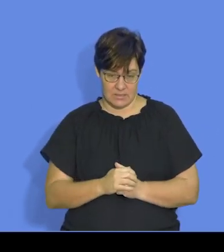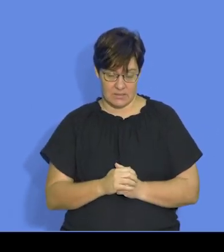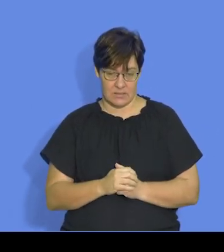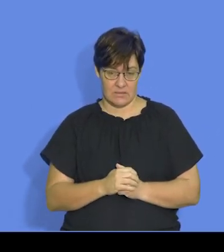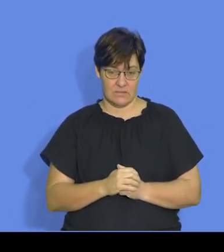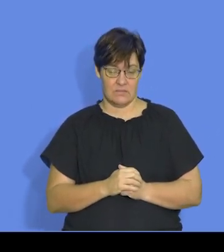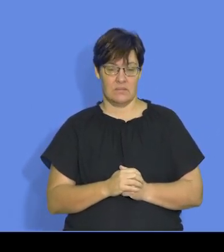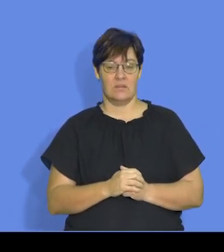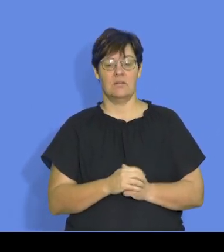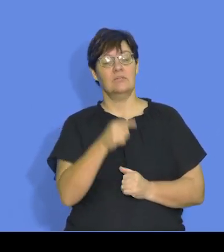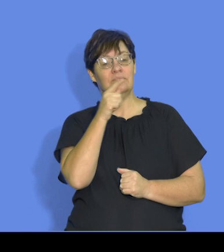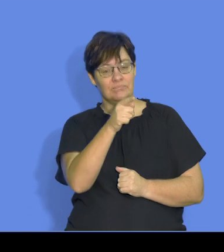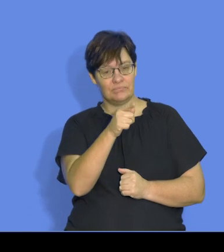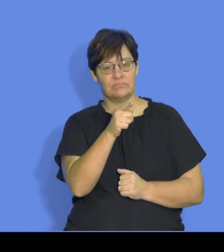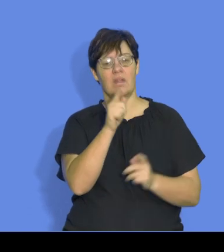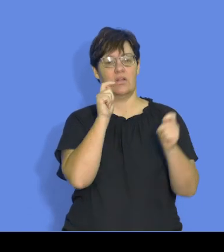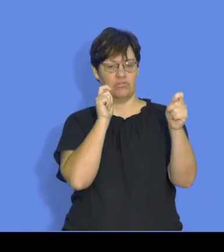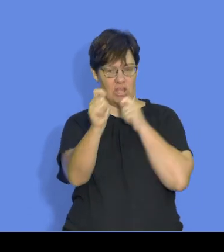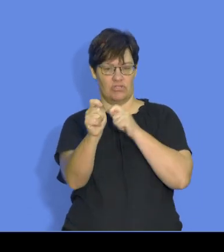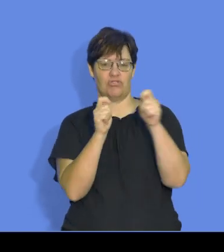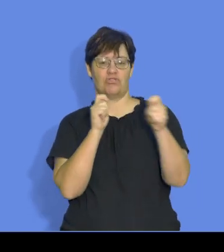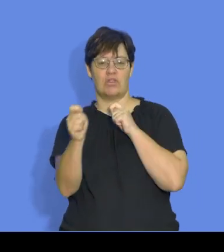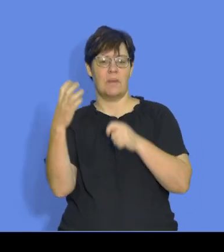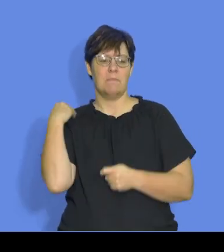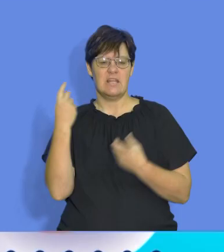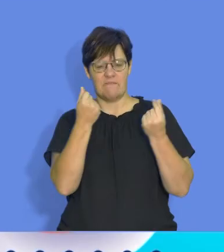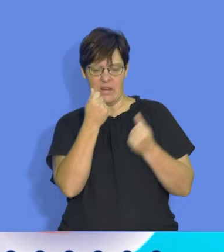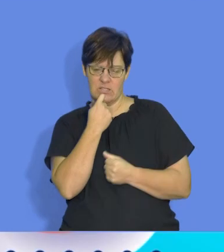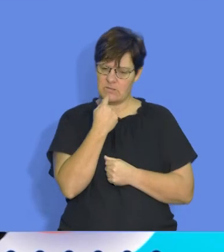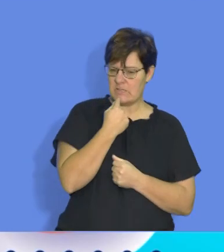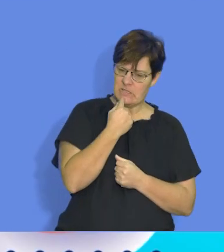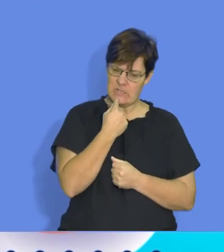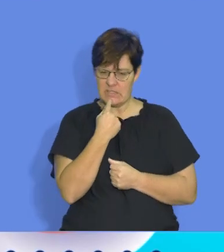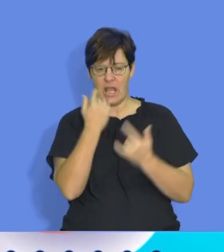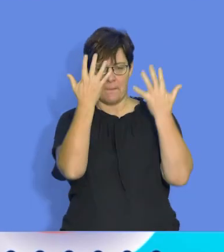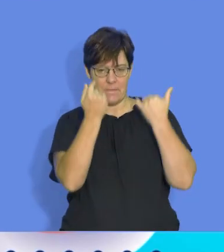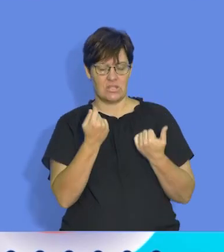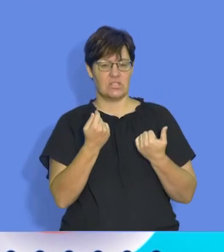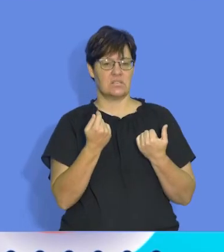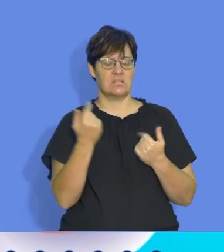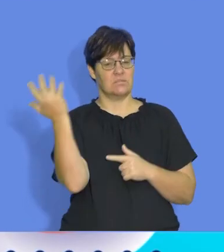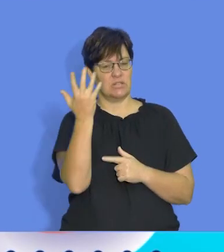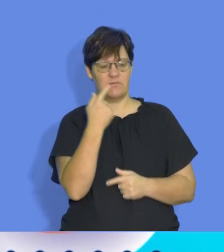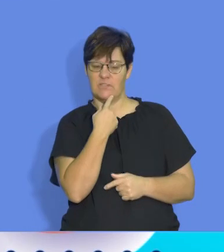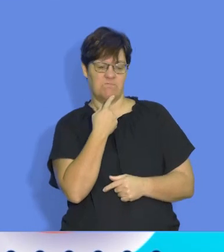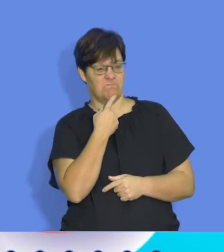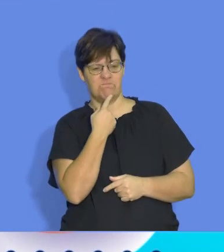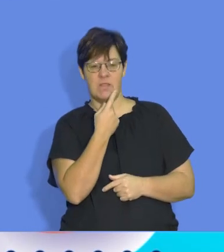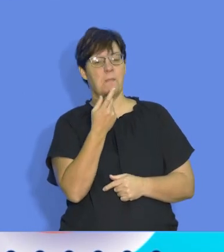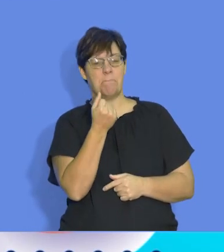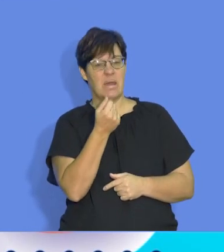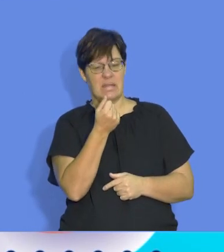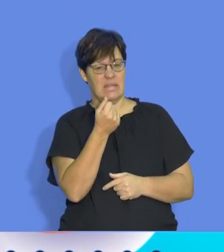also is adjusted when the Minister of Finance delivers his budget speech. Sometimes you find that the VAT